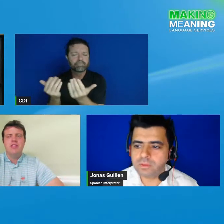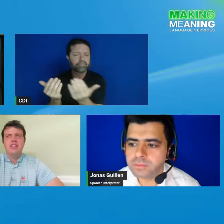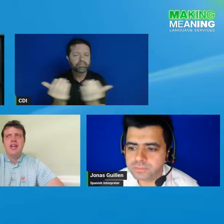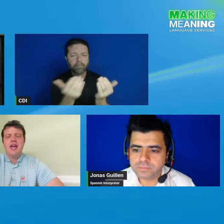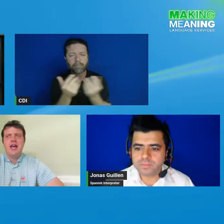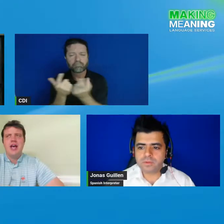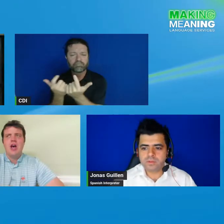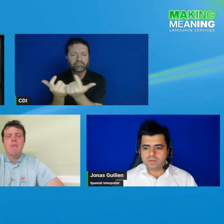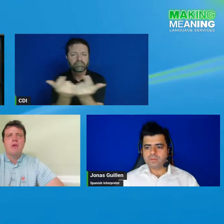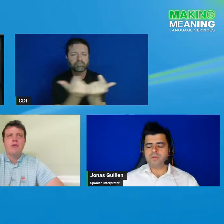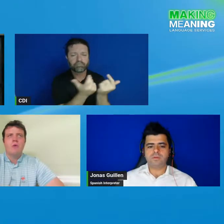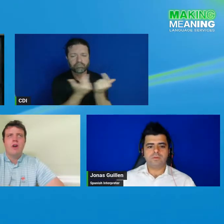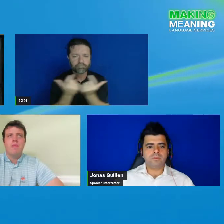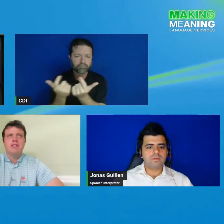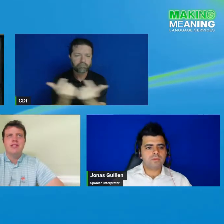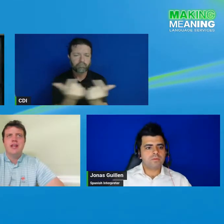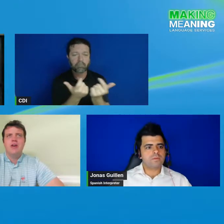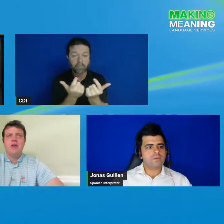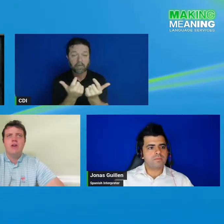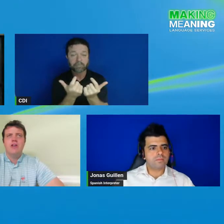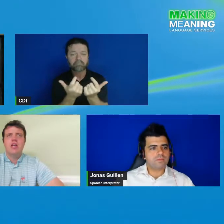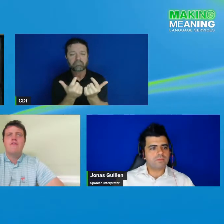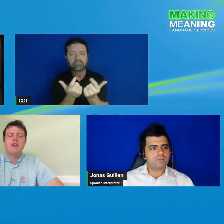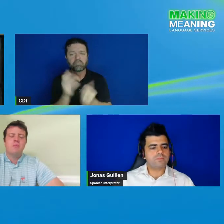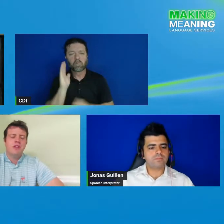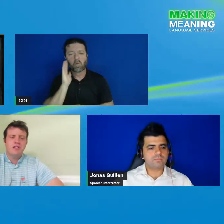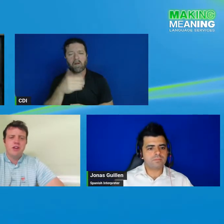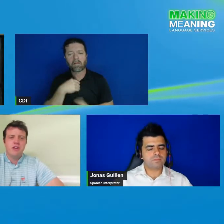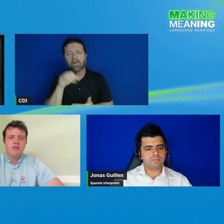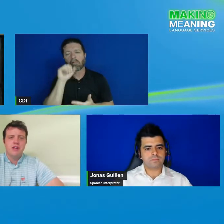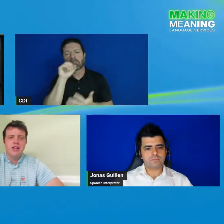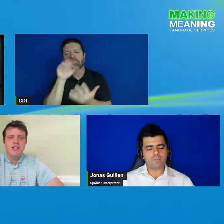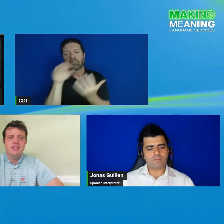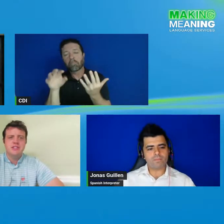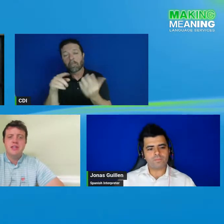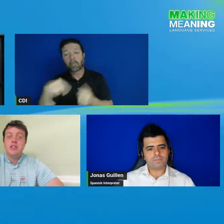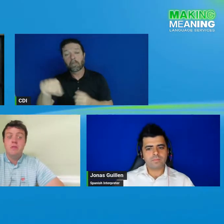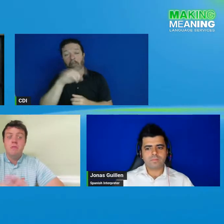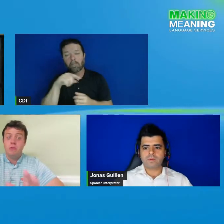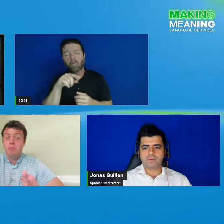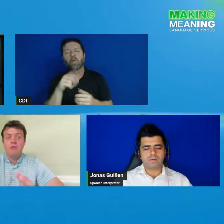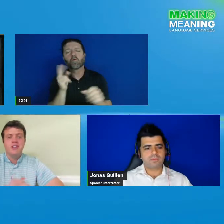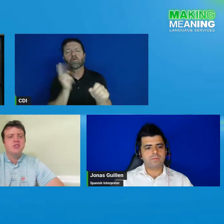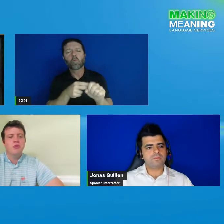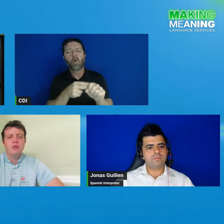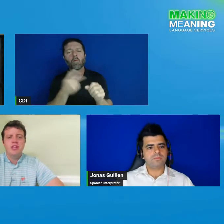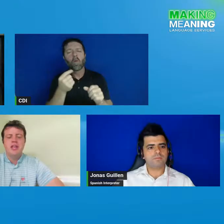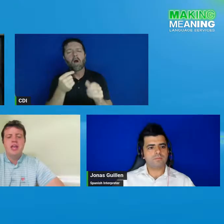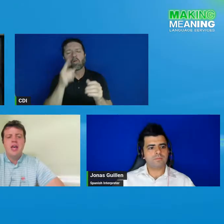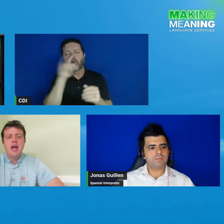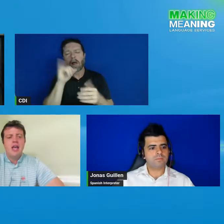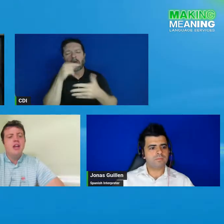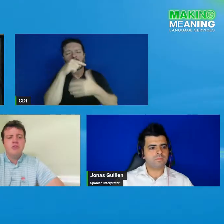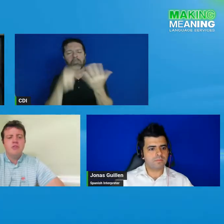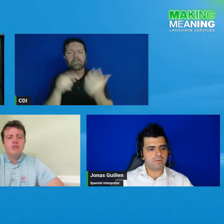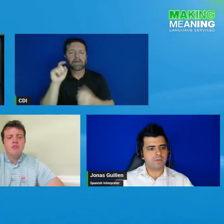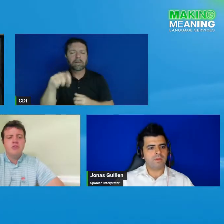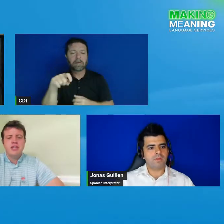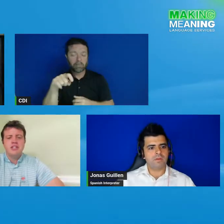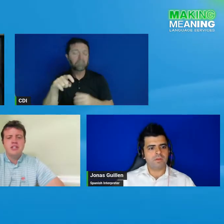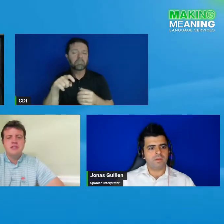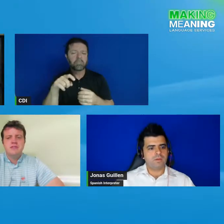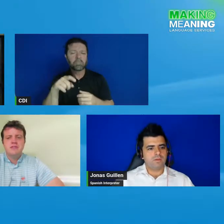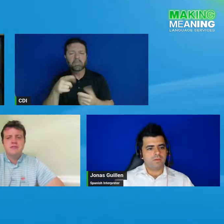of the onboarding requirements that are covered and when they're covered as you would progress through the interview